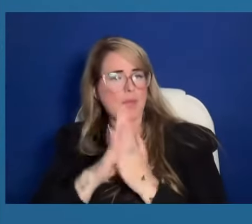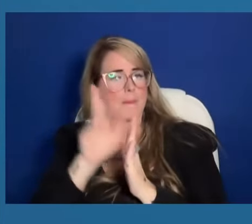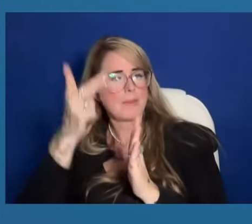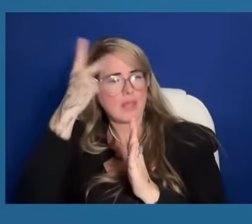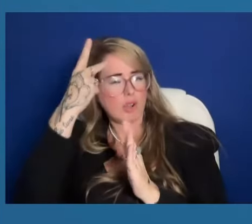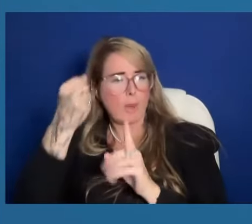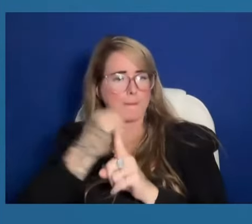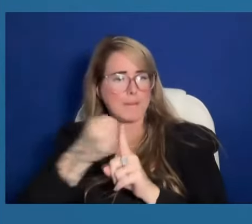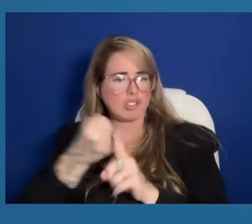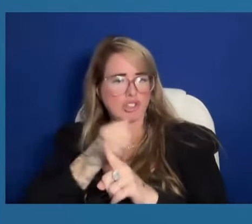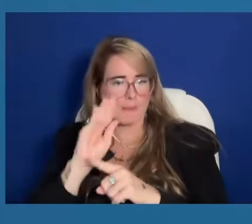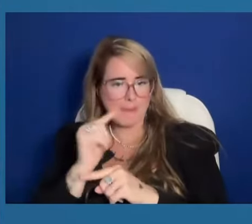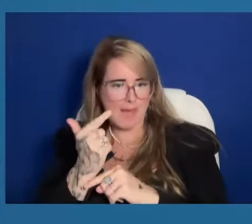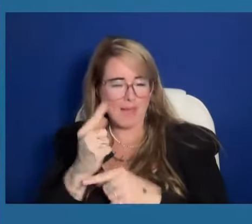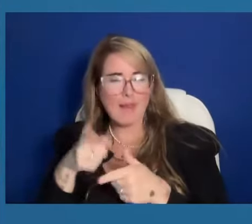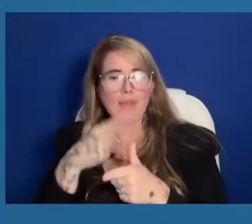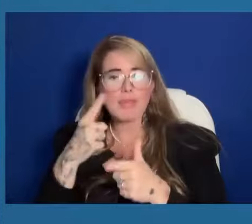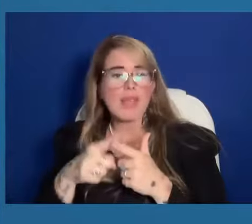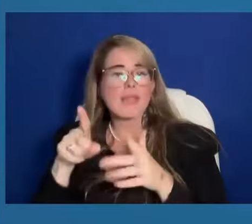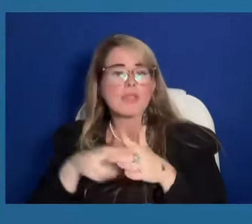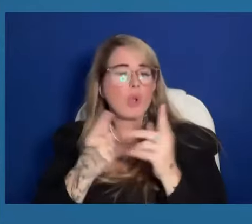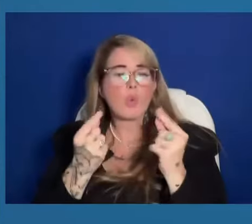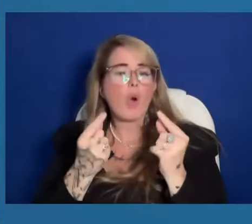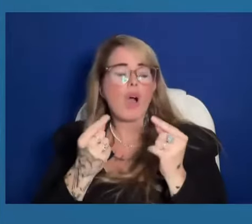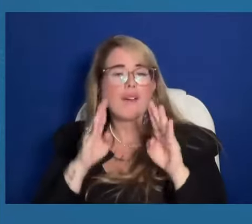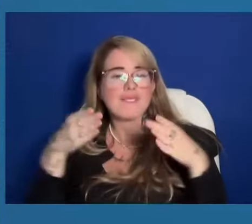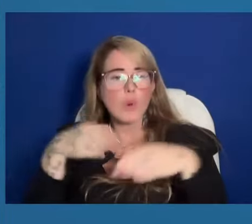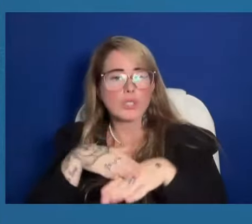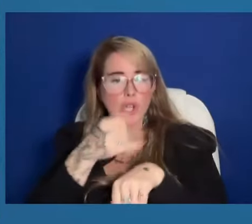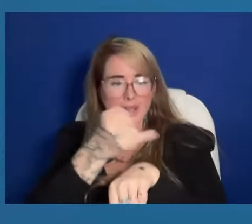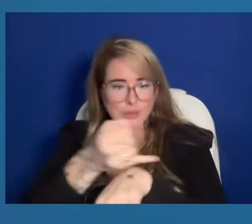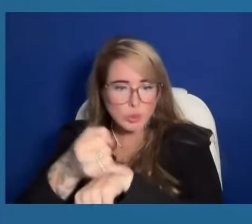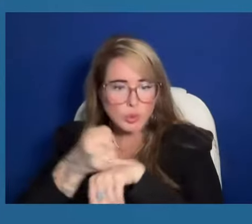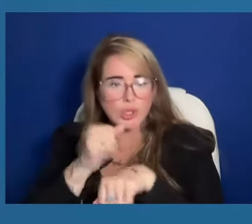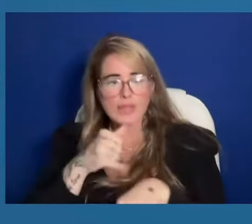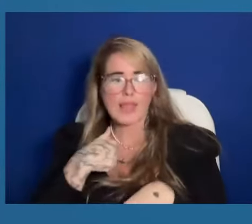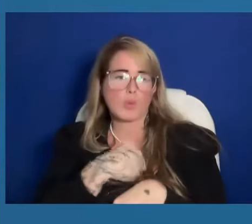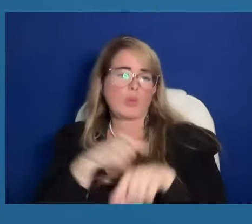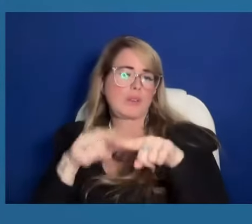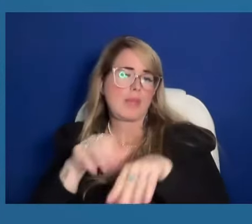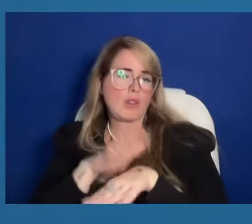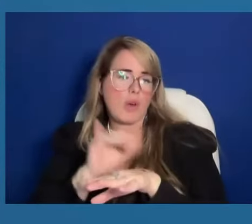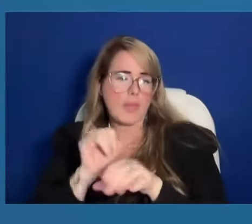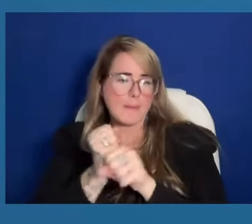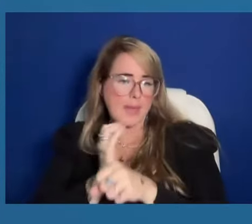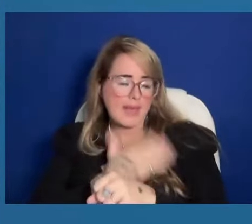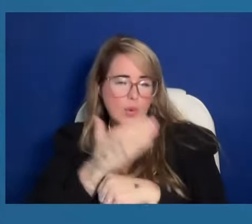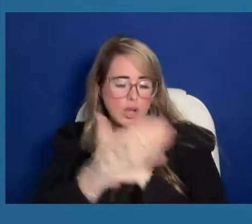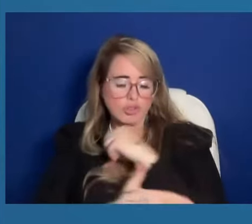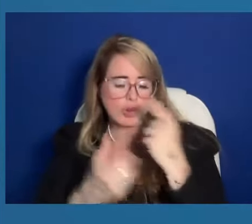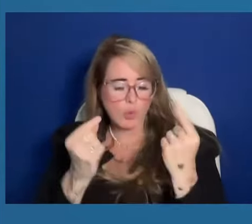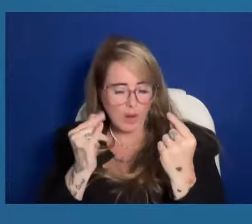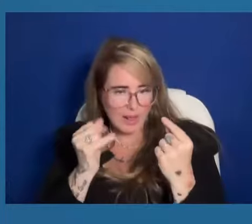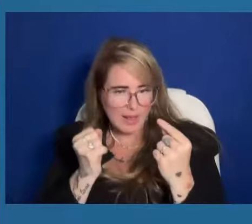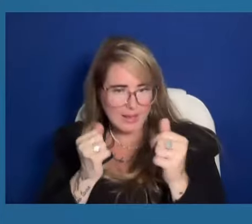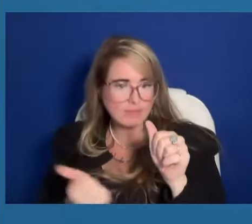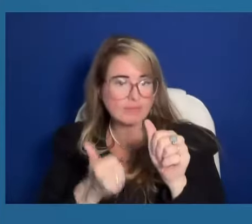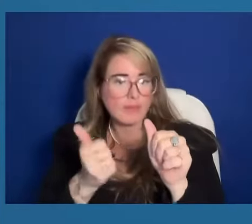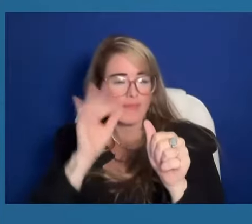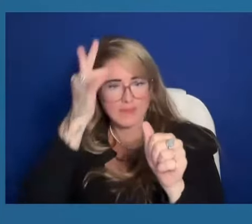bags. They then move onto the institutions that we depend on, that make our country what it is, going after